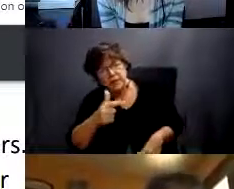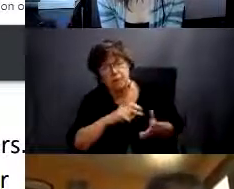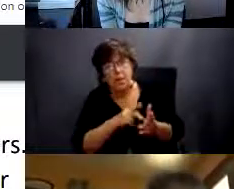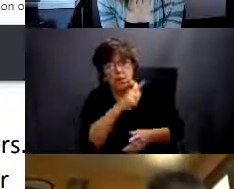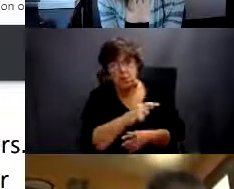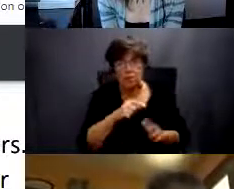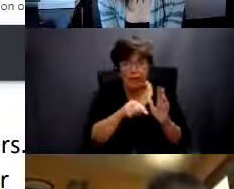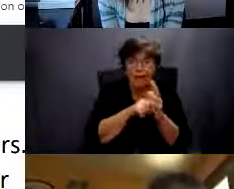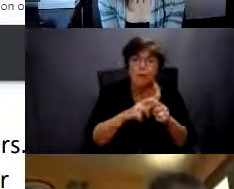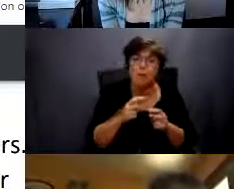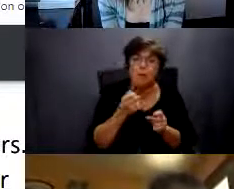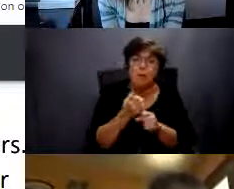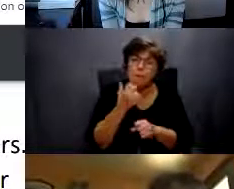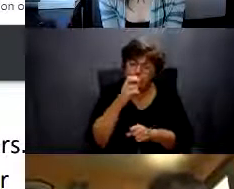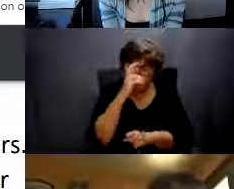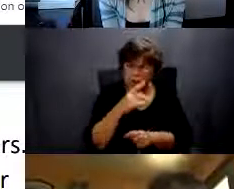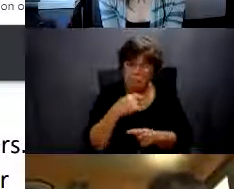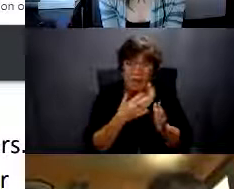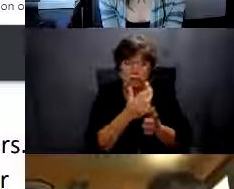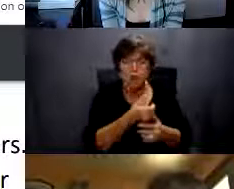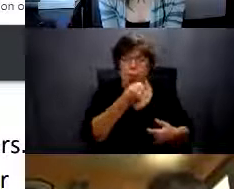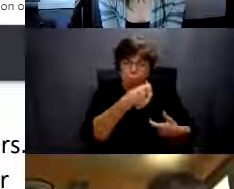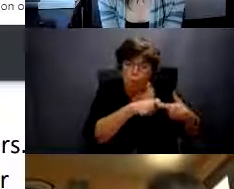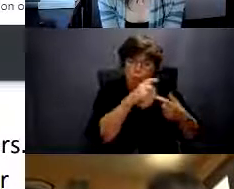we ask you to hold your question, story, comment.